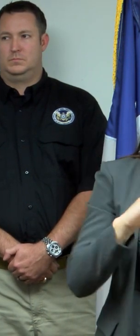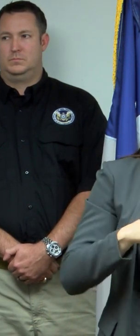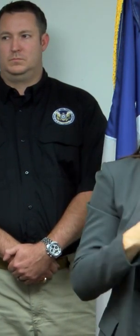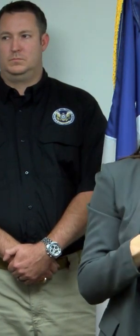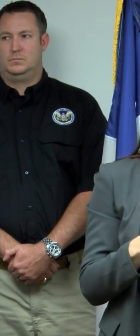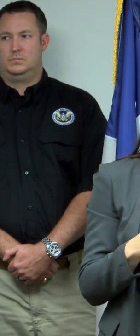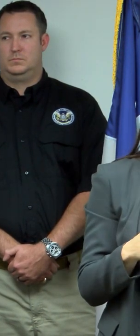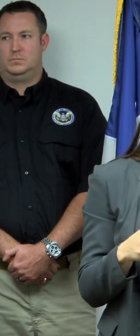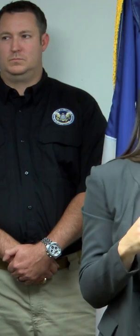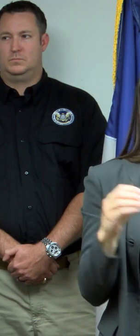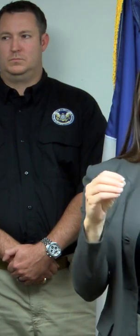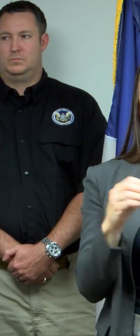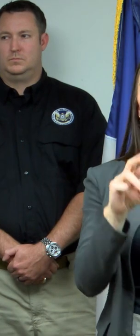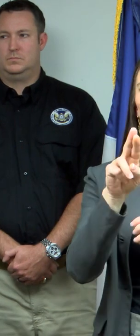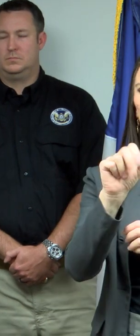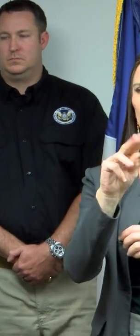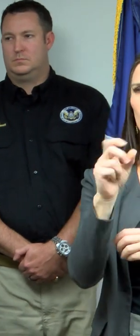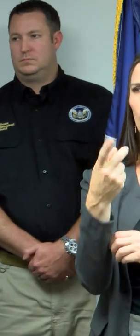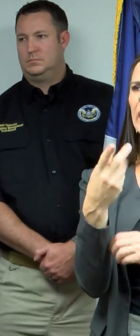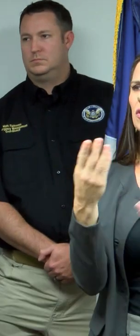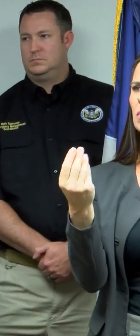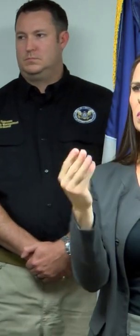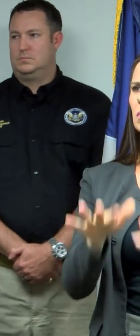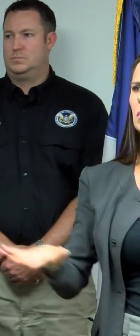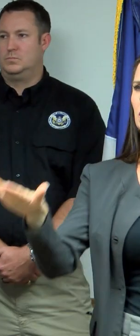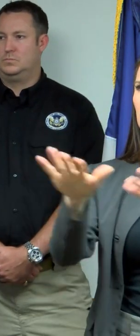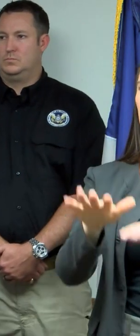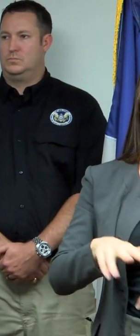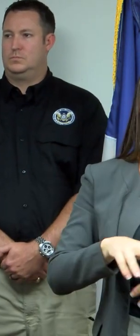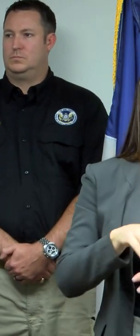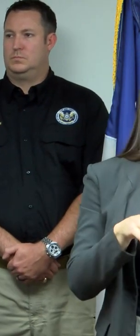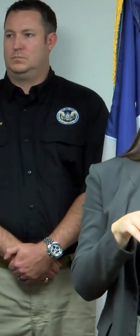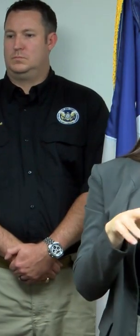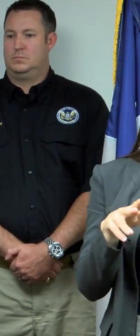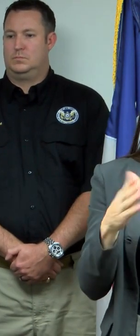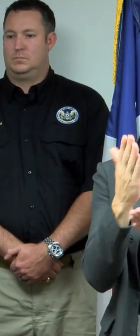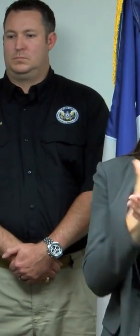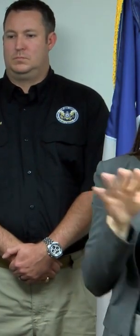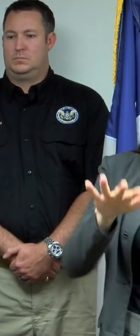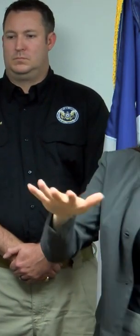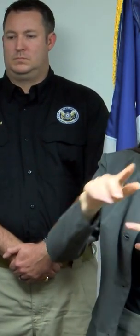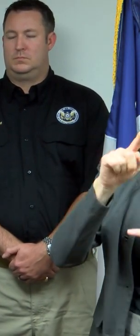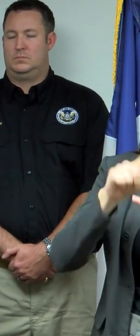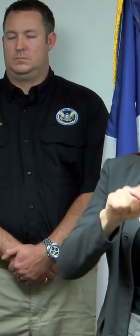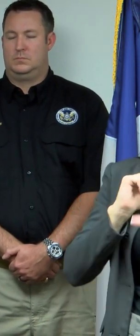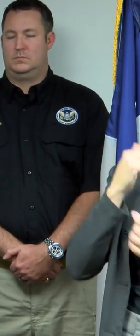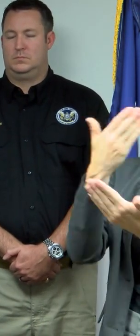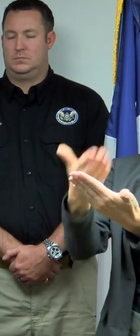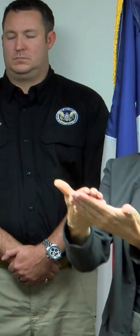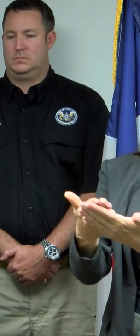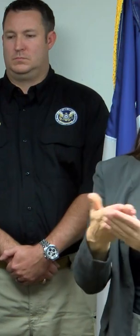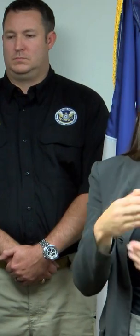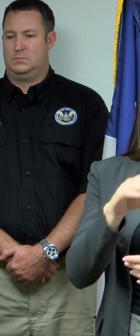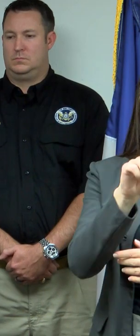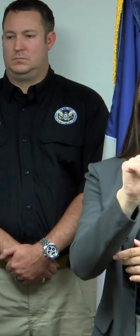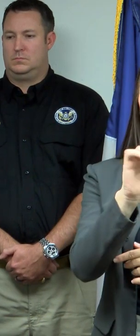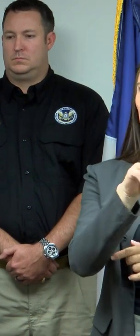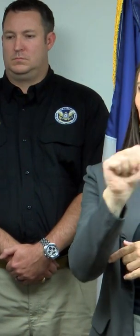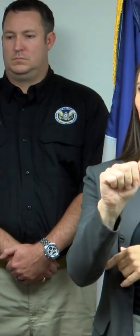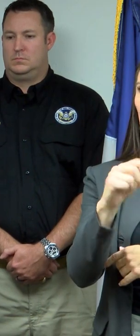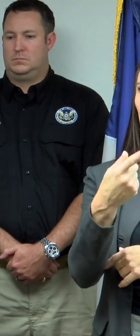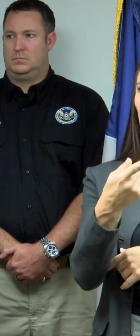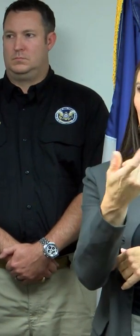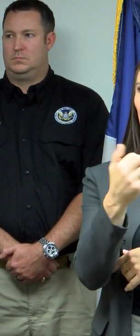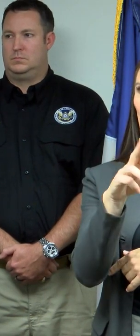More ranch land. There's a potential at 38 feet that we could get to some homes, particularly in the Tierra Grande area. It'd be similar to the